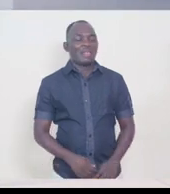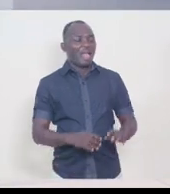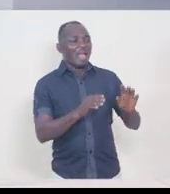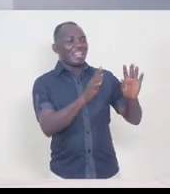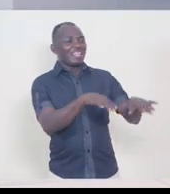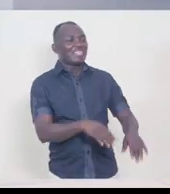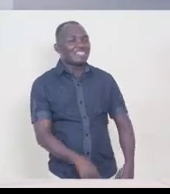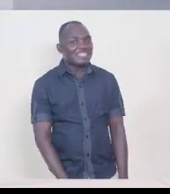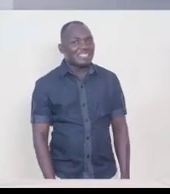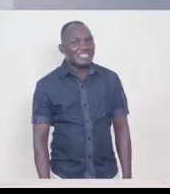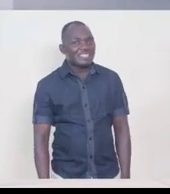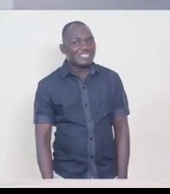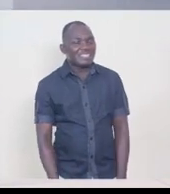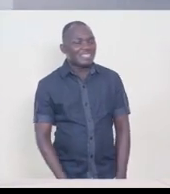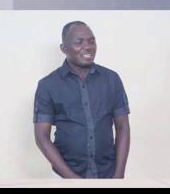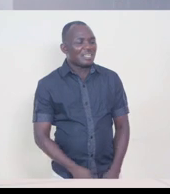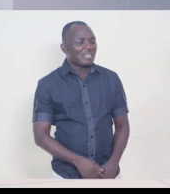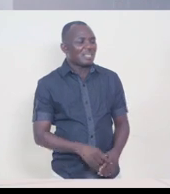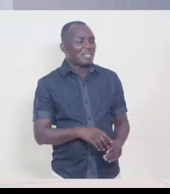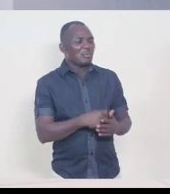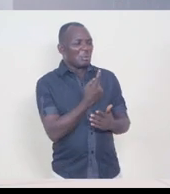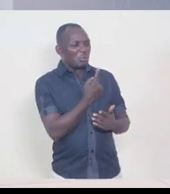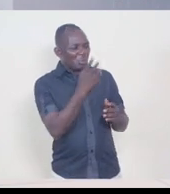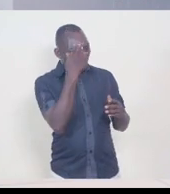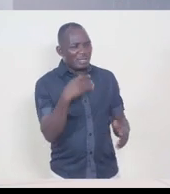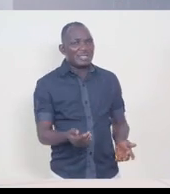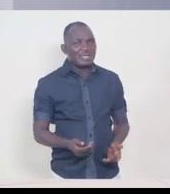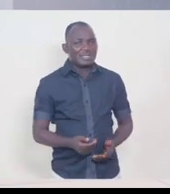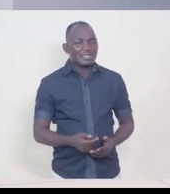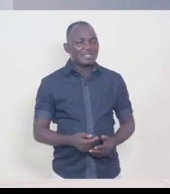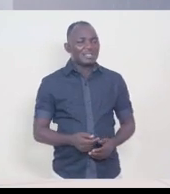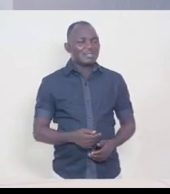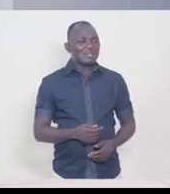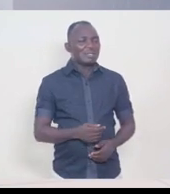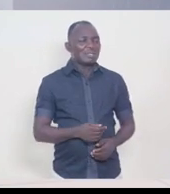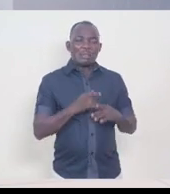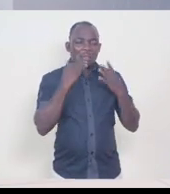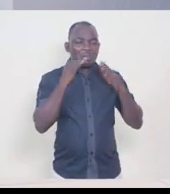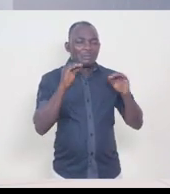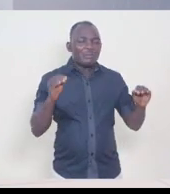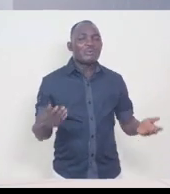Hey, why are you always early? Don't you have a life?